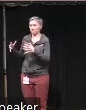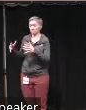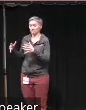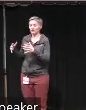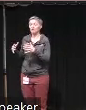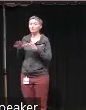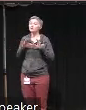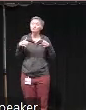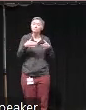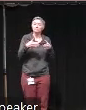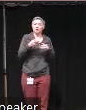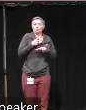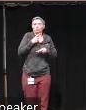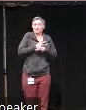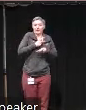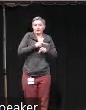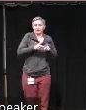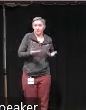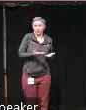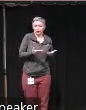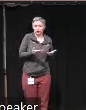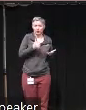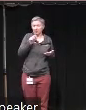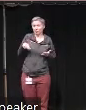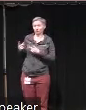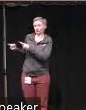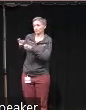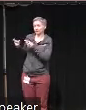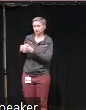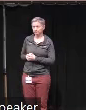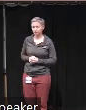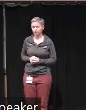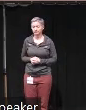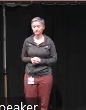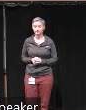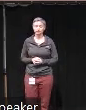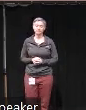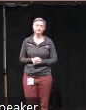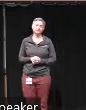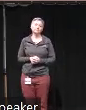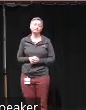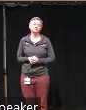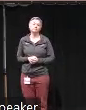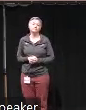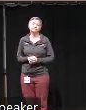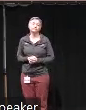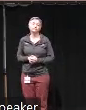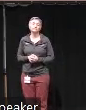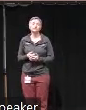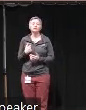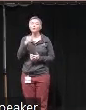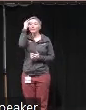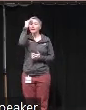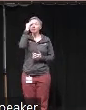more on retention more than recruitment. As we think about smart